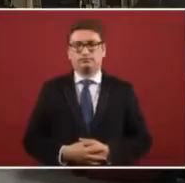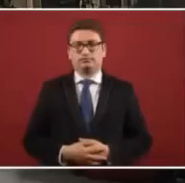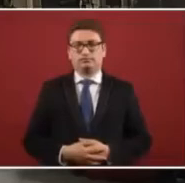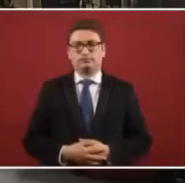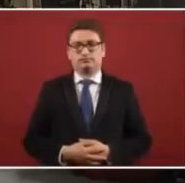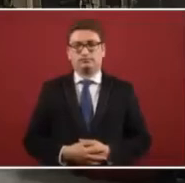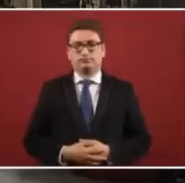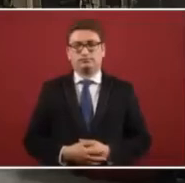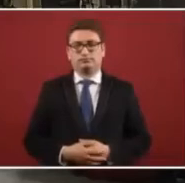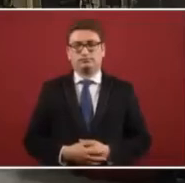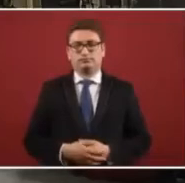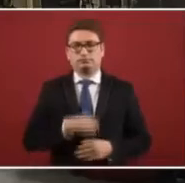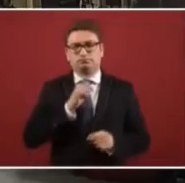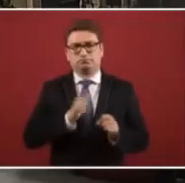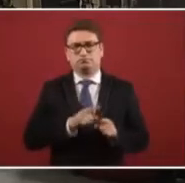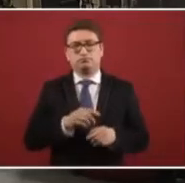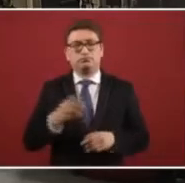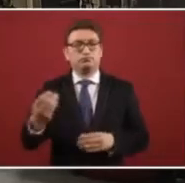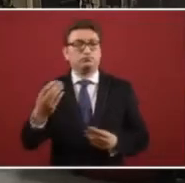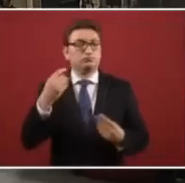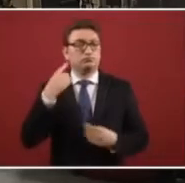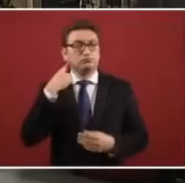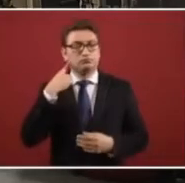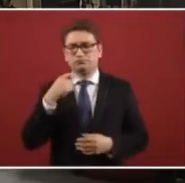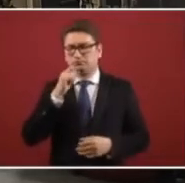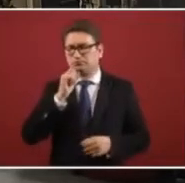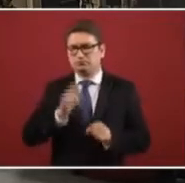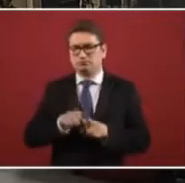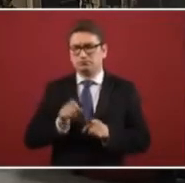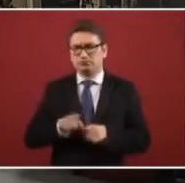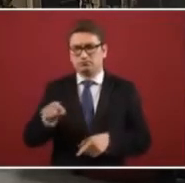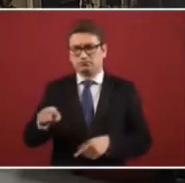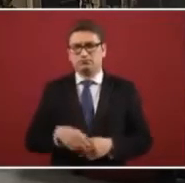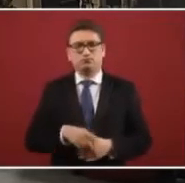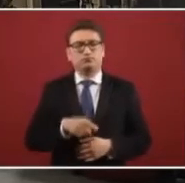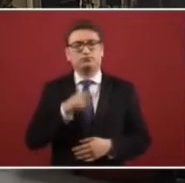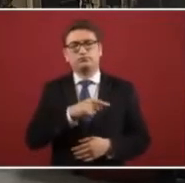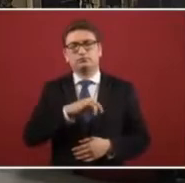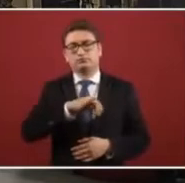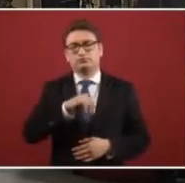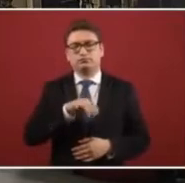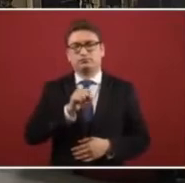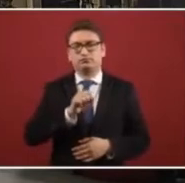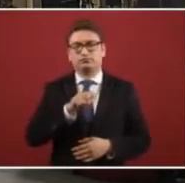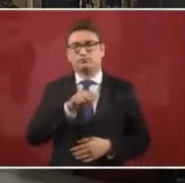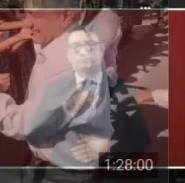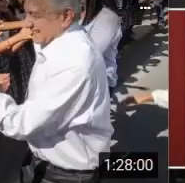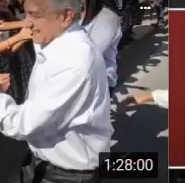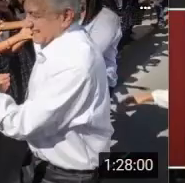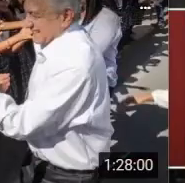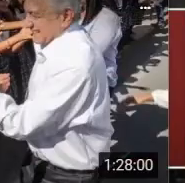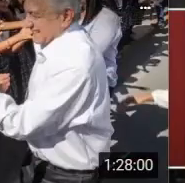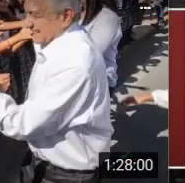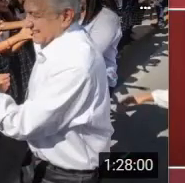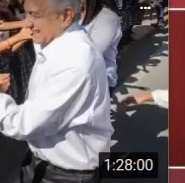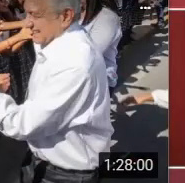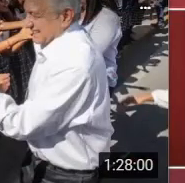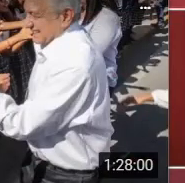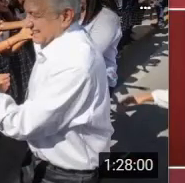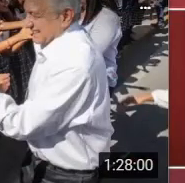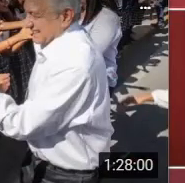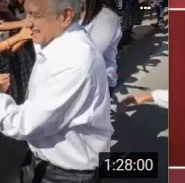That's the same thing. Yes, with Jesus. Maybe on the